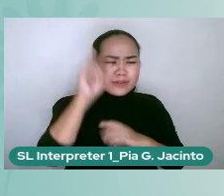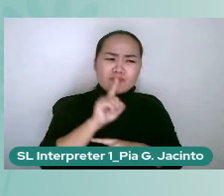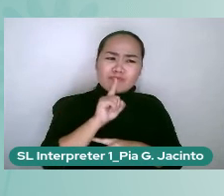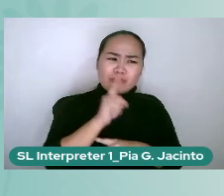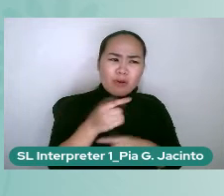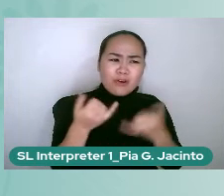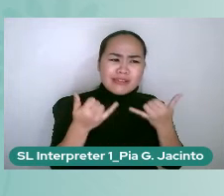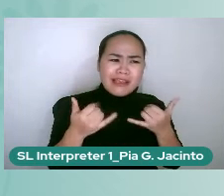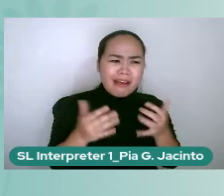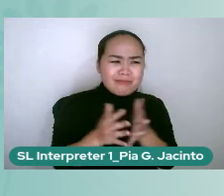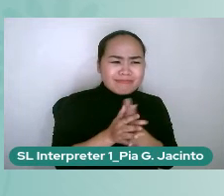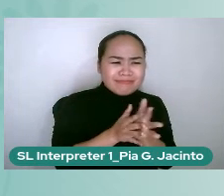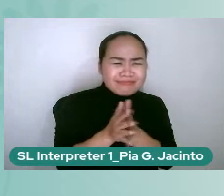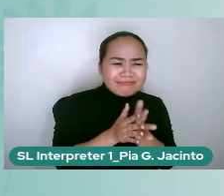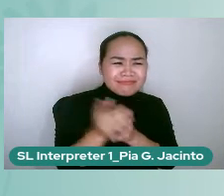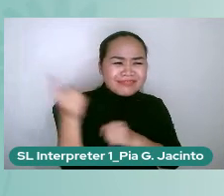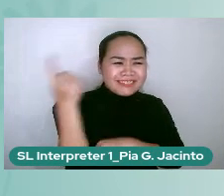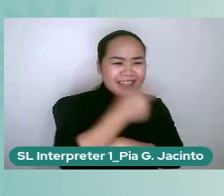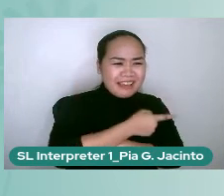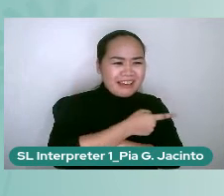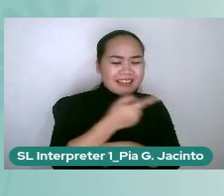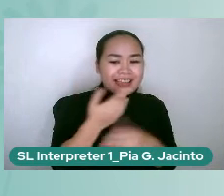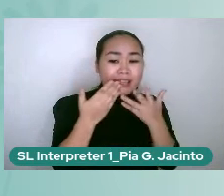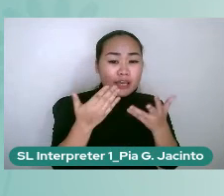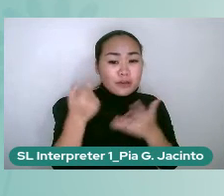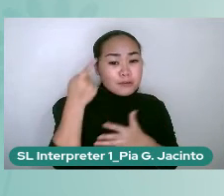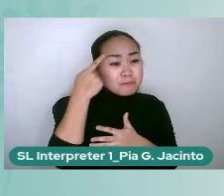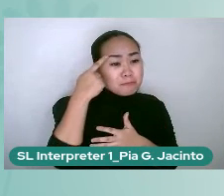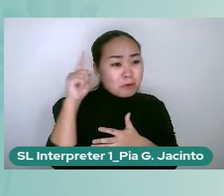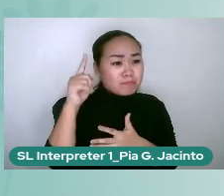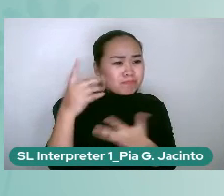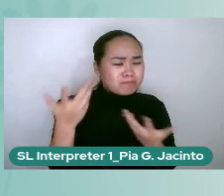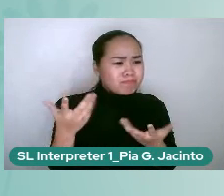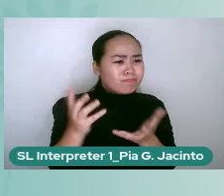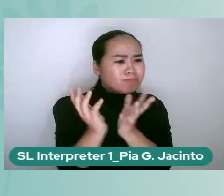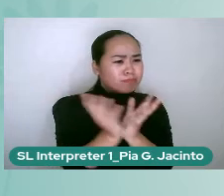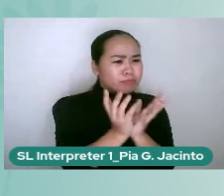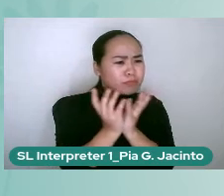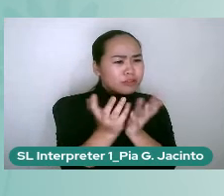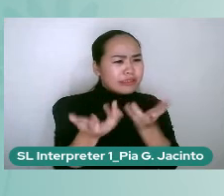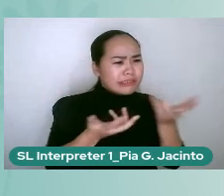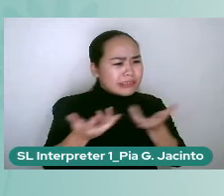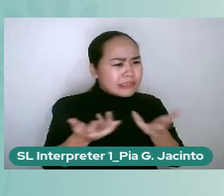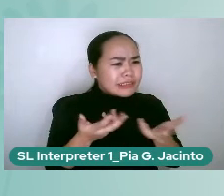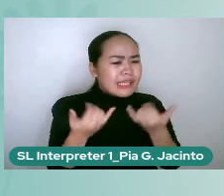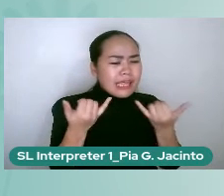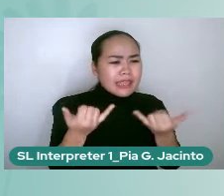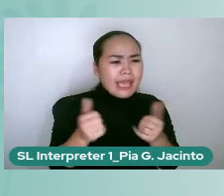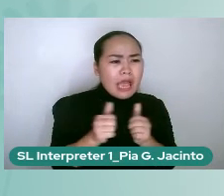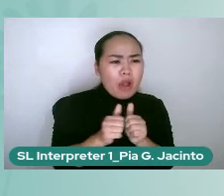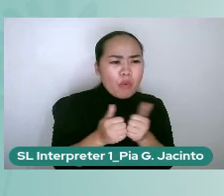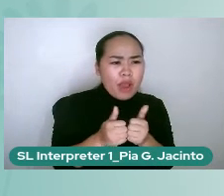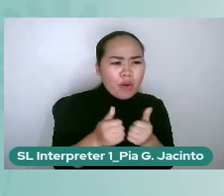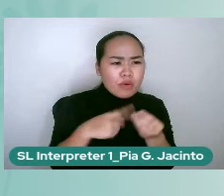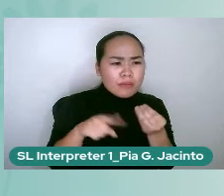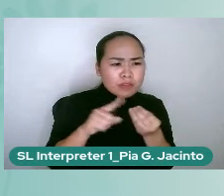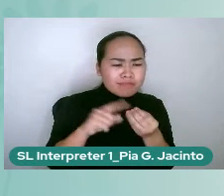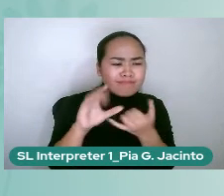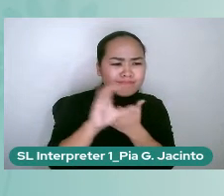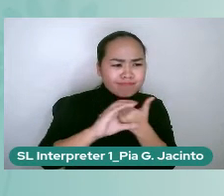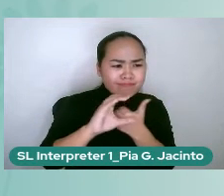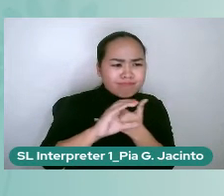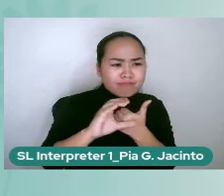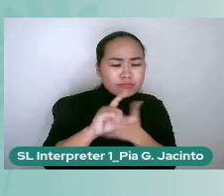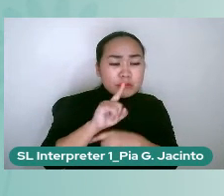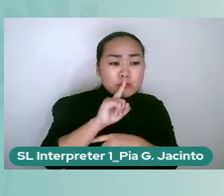leadership linked to community engagement have been the bedrock of success for the elimination of cervical cancer. In this regard,